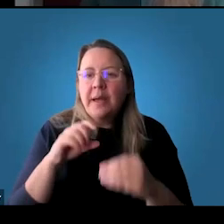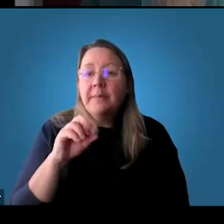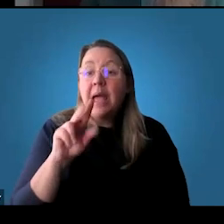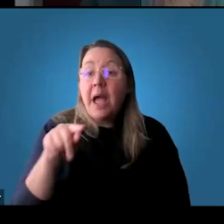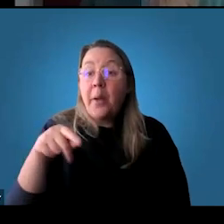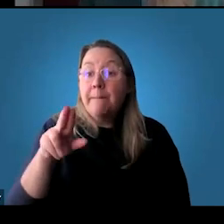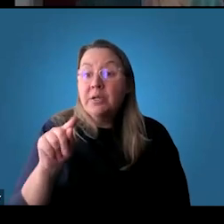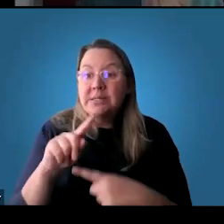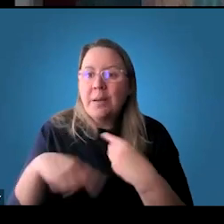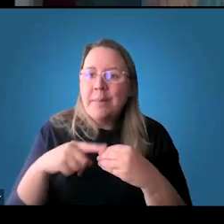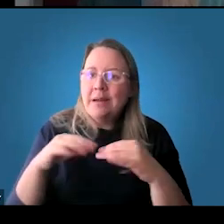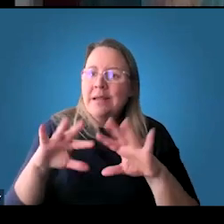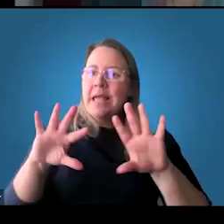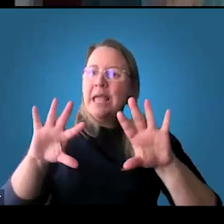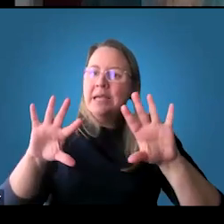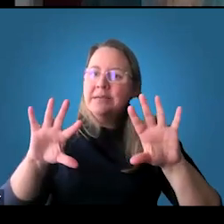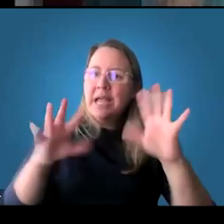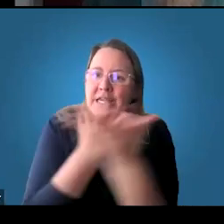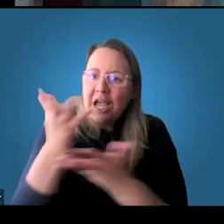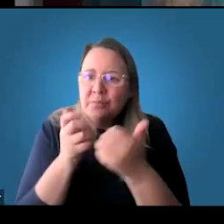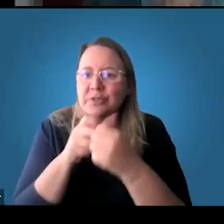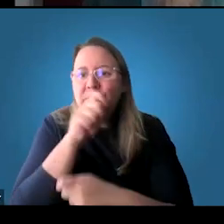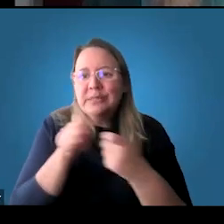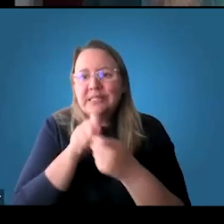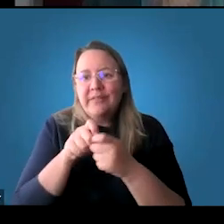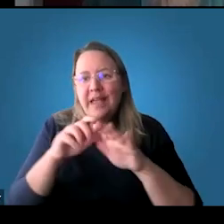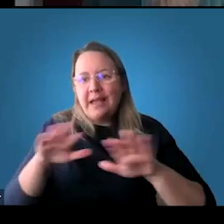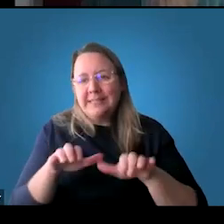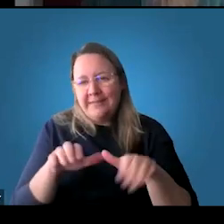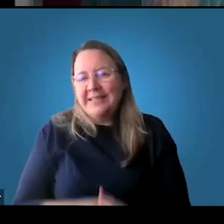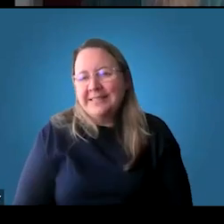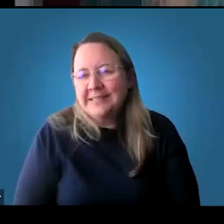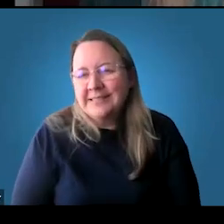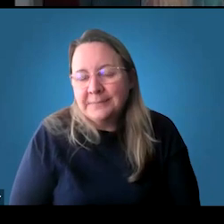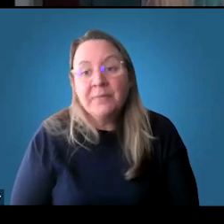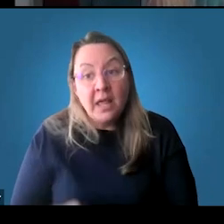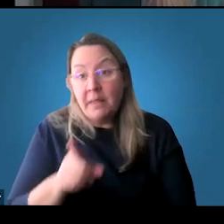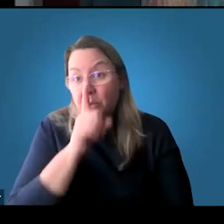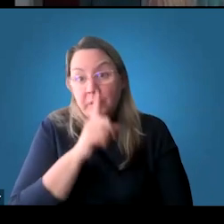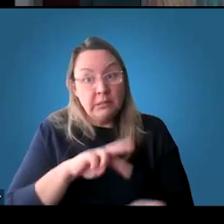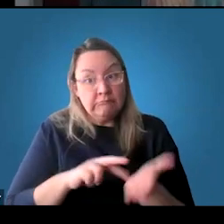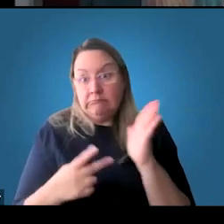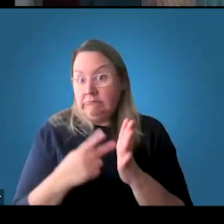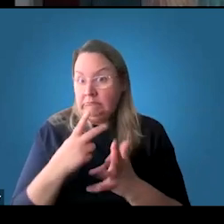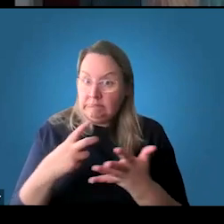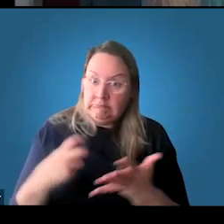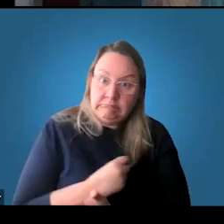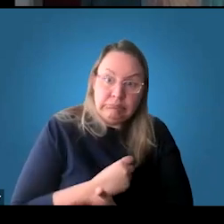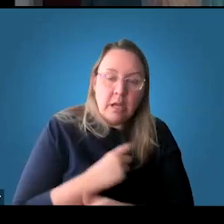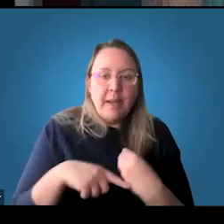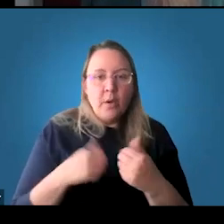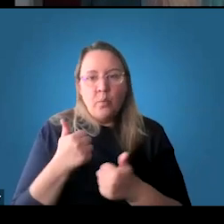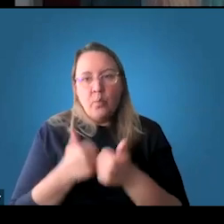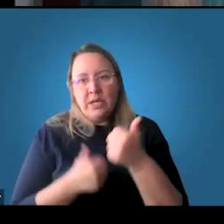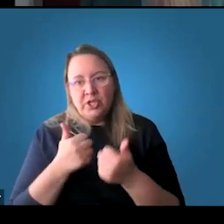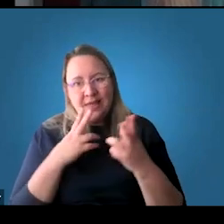to engagement with their specific communications activities. And they were super intentional about which metrics they were